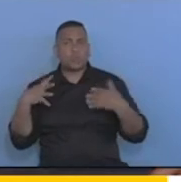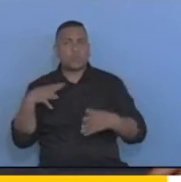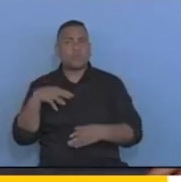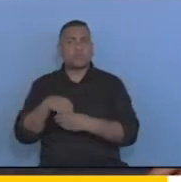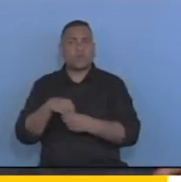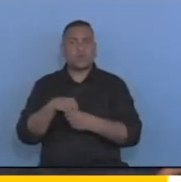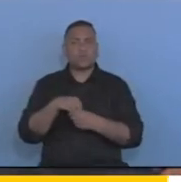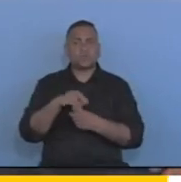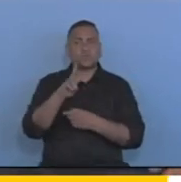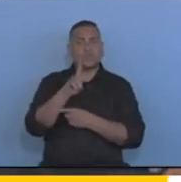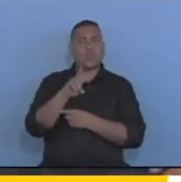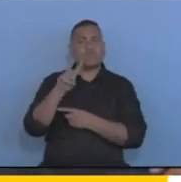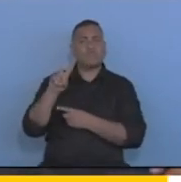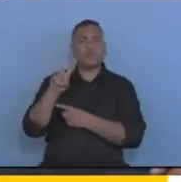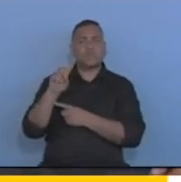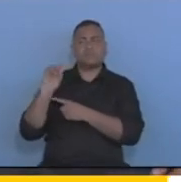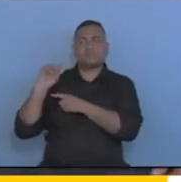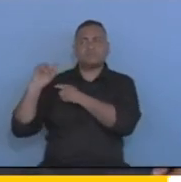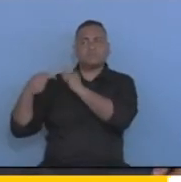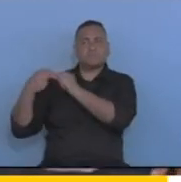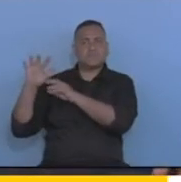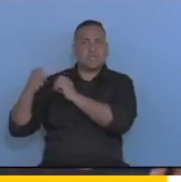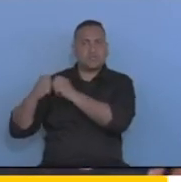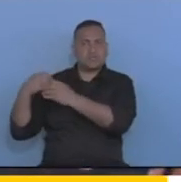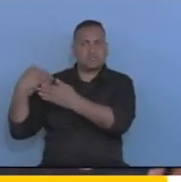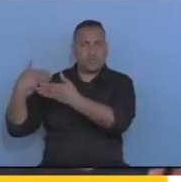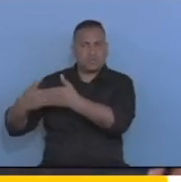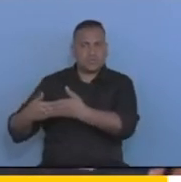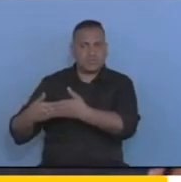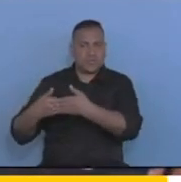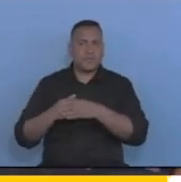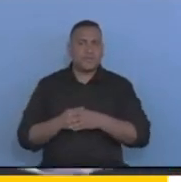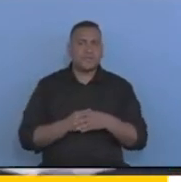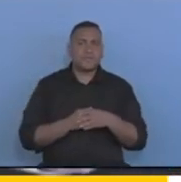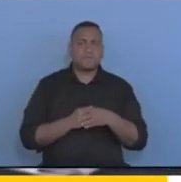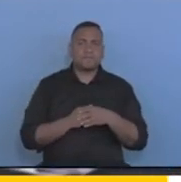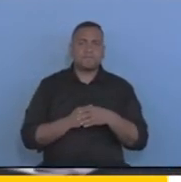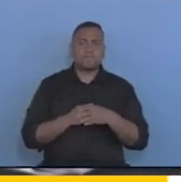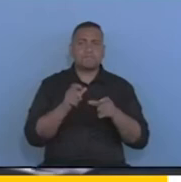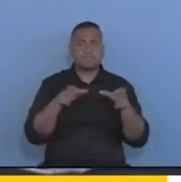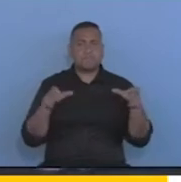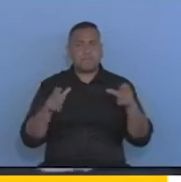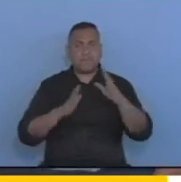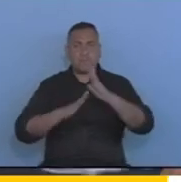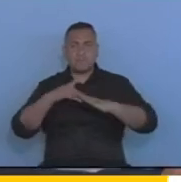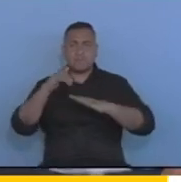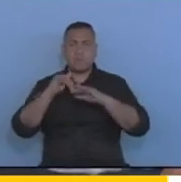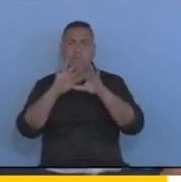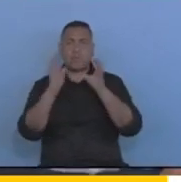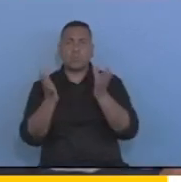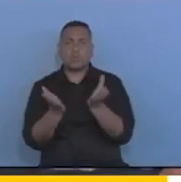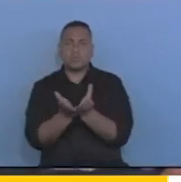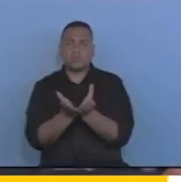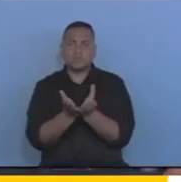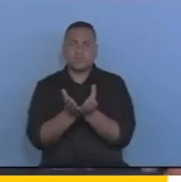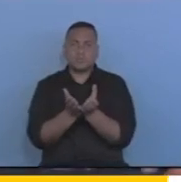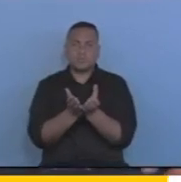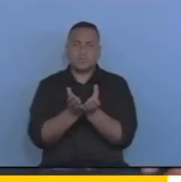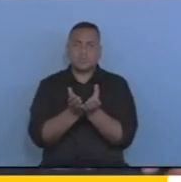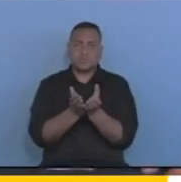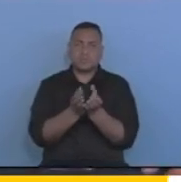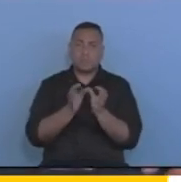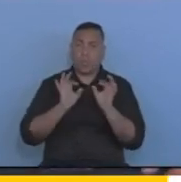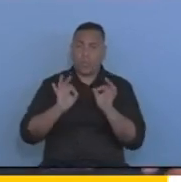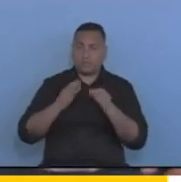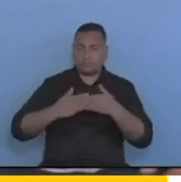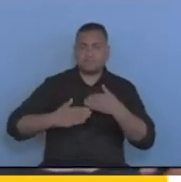artisan. Oh, it certainly there is. There we go. And it is. And this is the people who build the world. Exactly. No mistake about that. And well, that's the way forward.